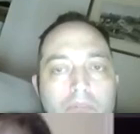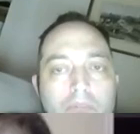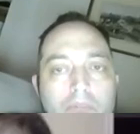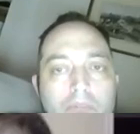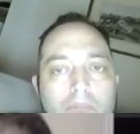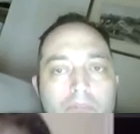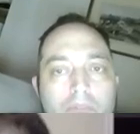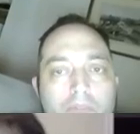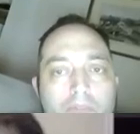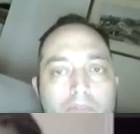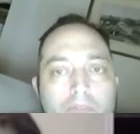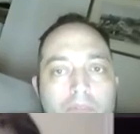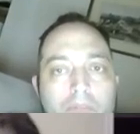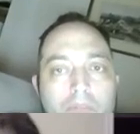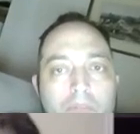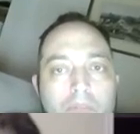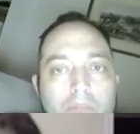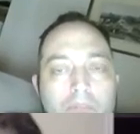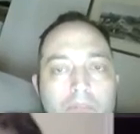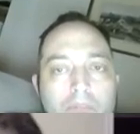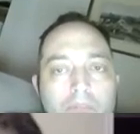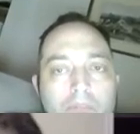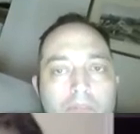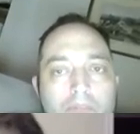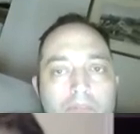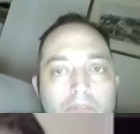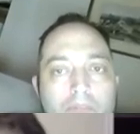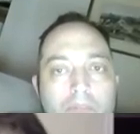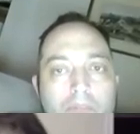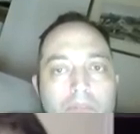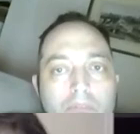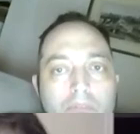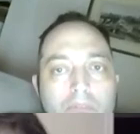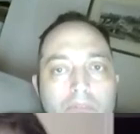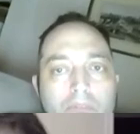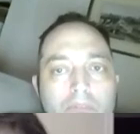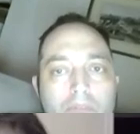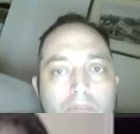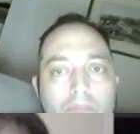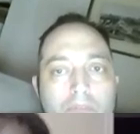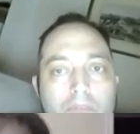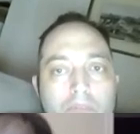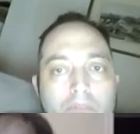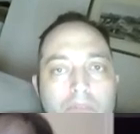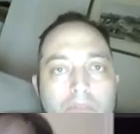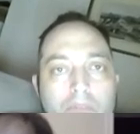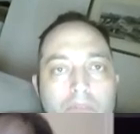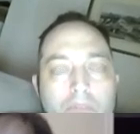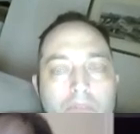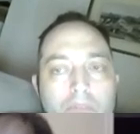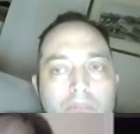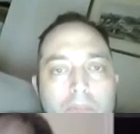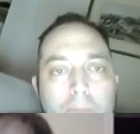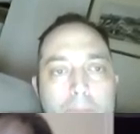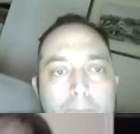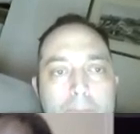your participation. I'd like to thank the signers, the captioners, and most of all, Gemma, for making sure everything works behind the scenes, and